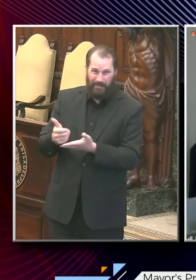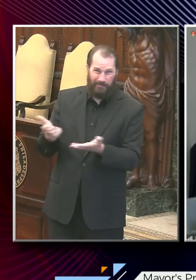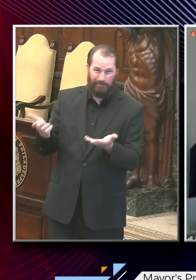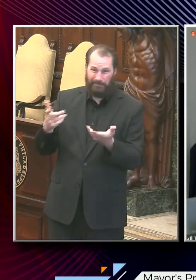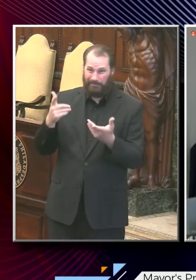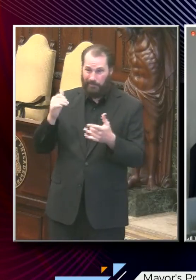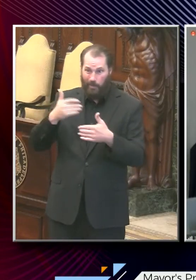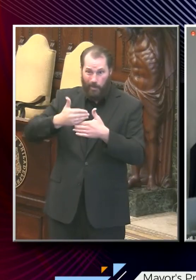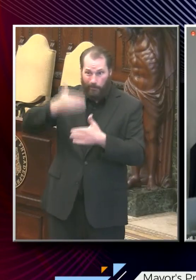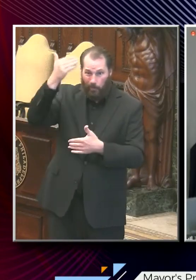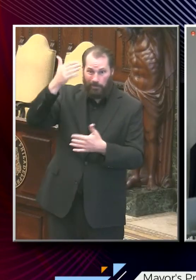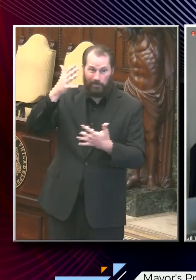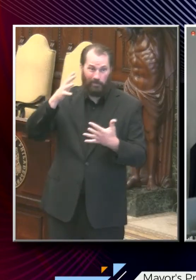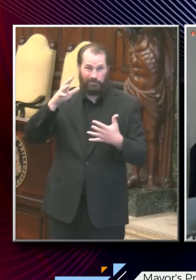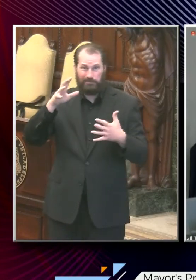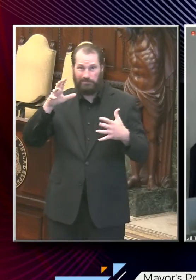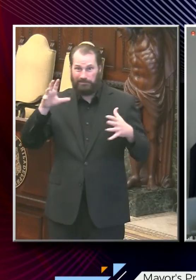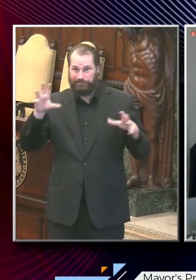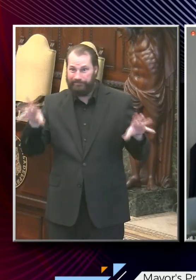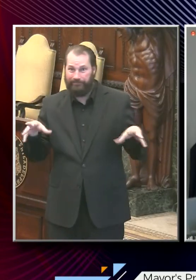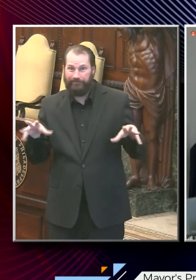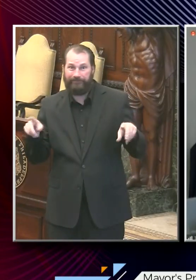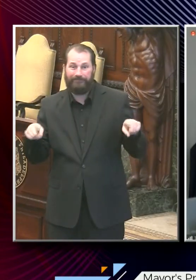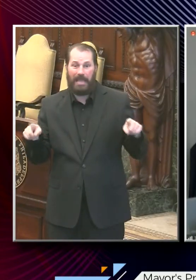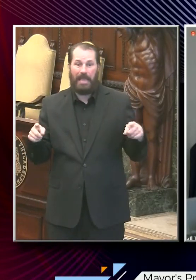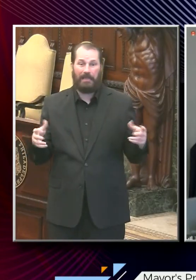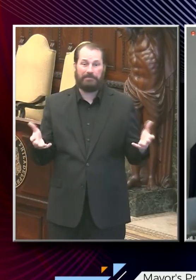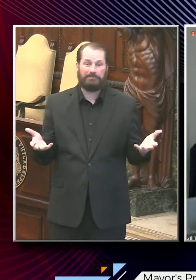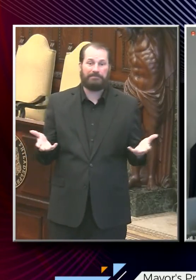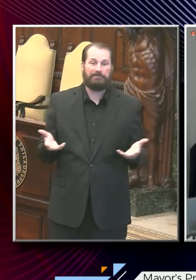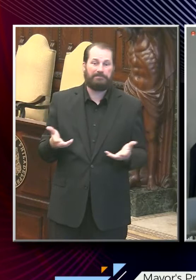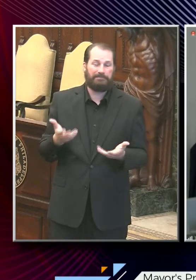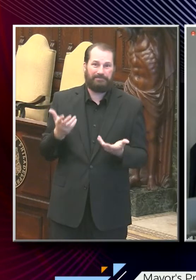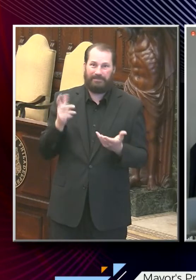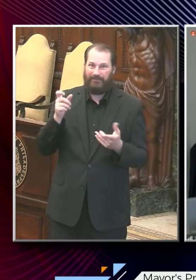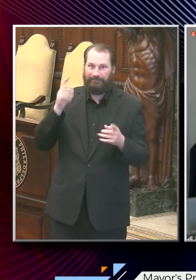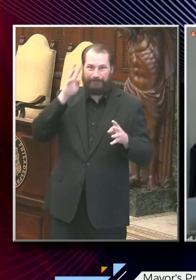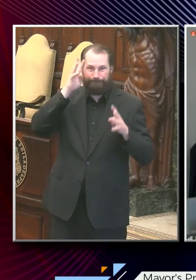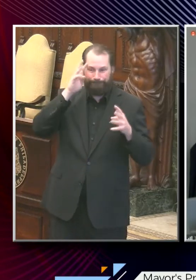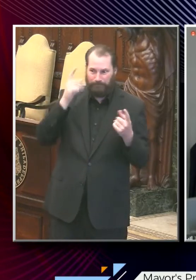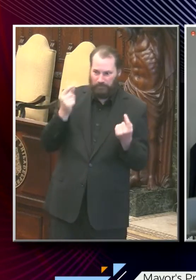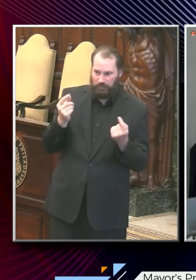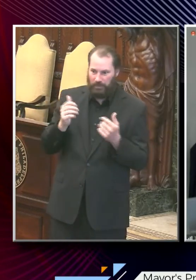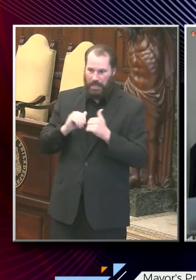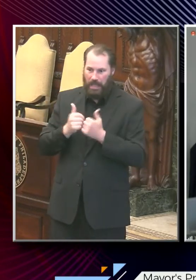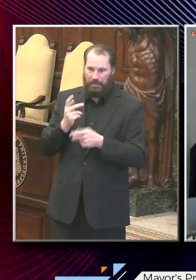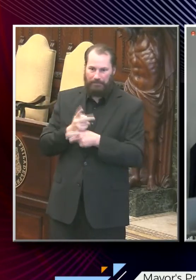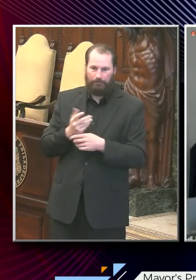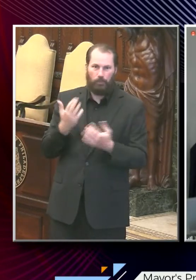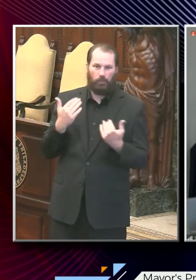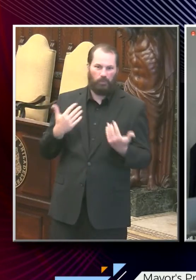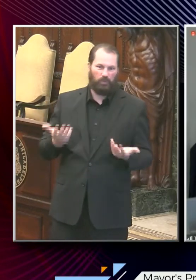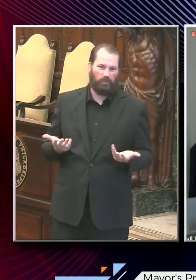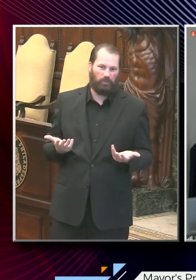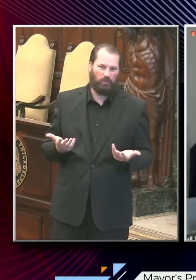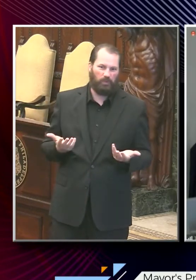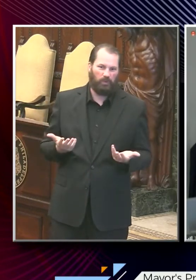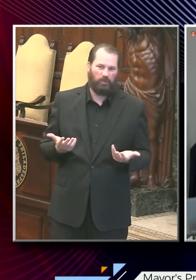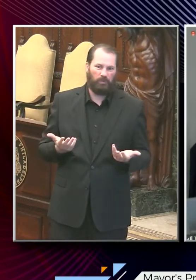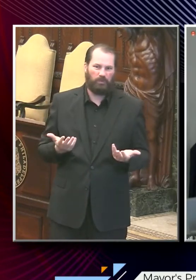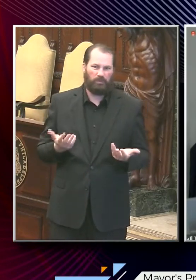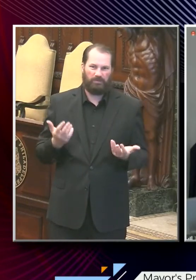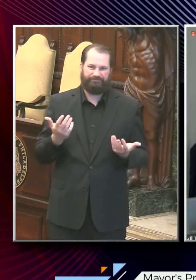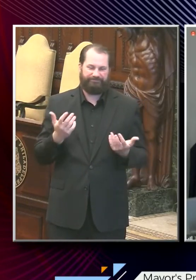people who need some additional help. But at the moment, it's difficult. We don't have, we think putting vulnerable